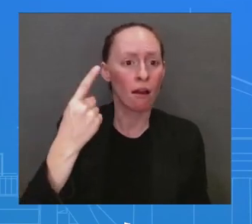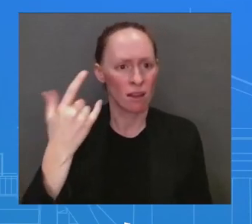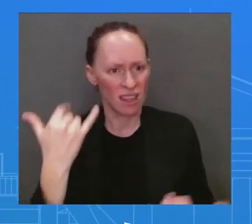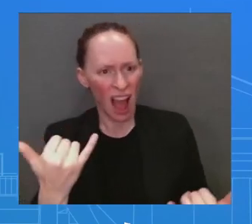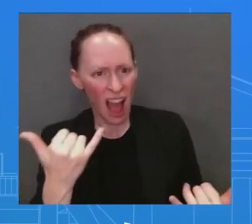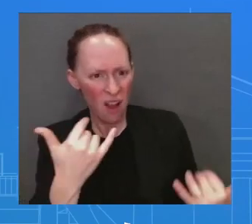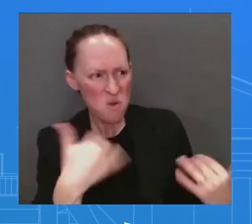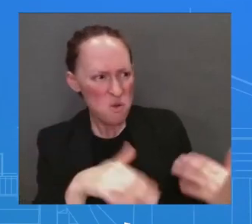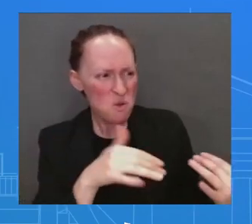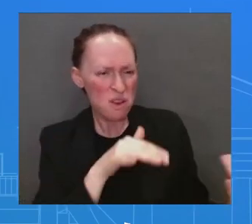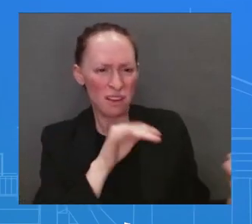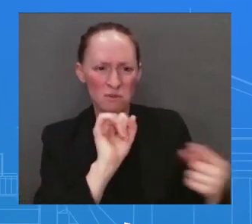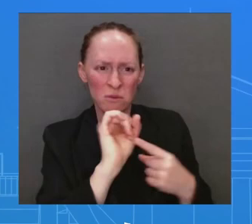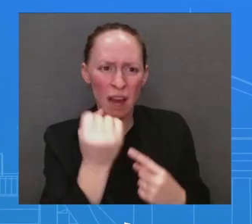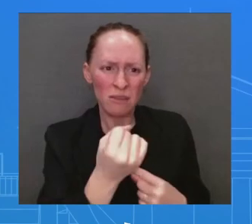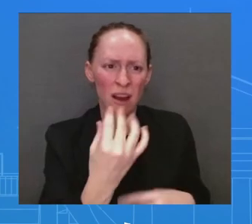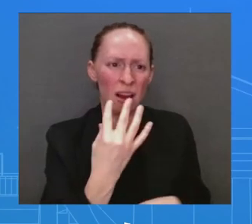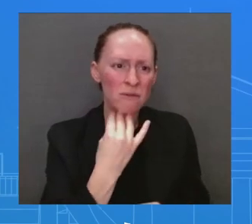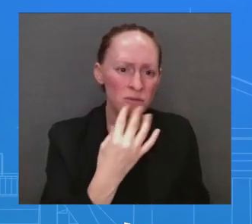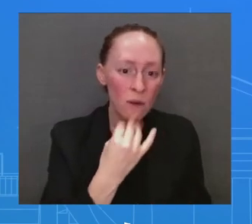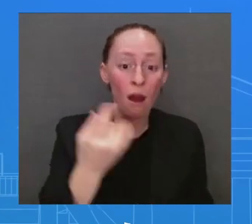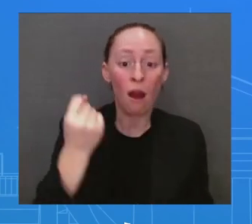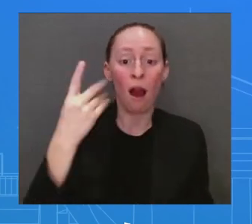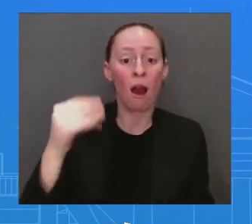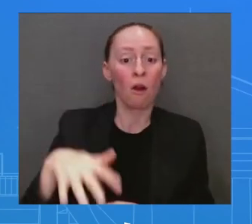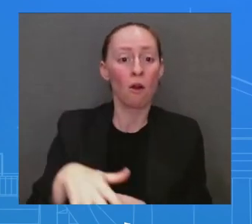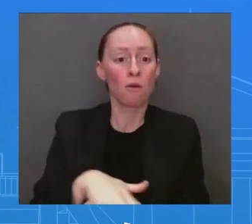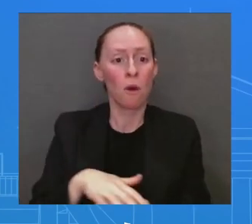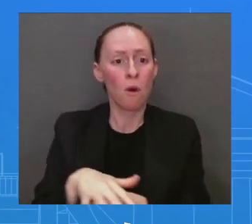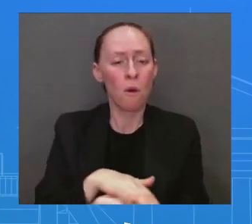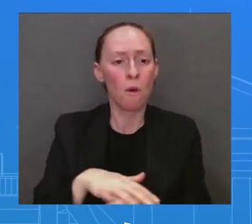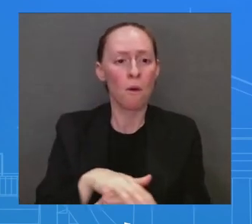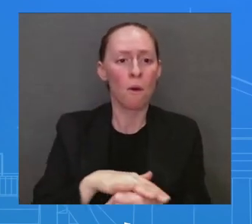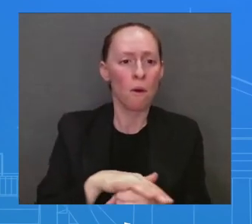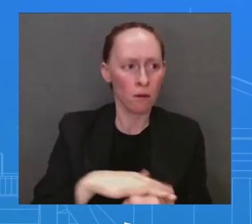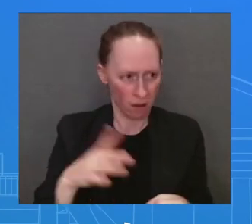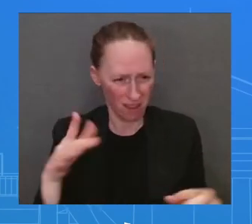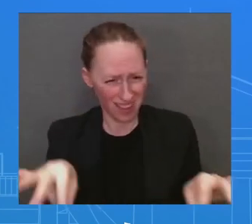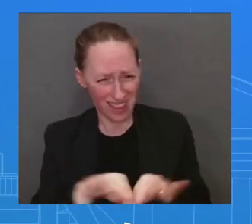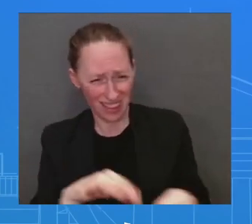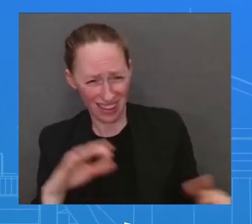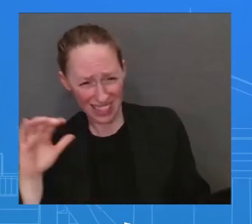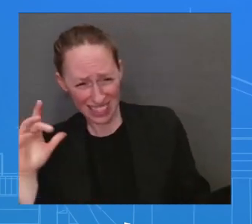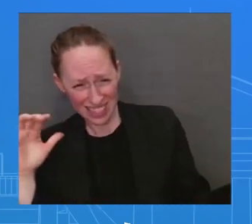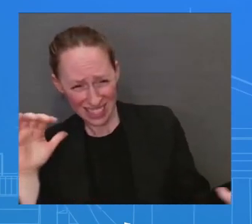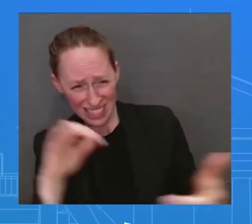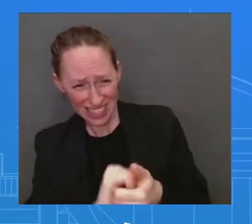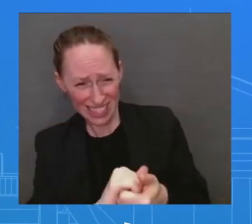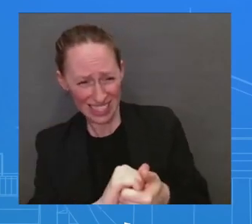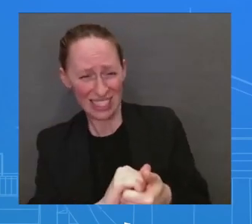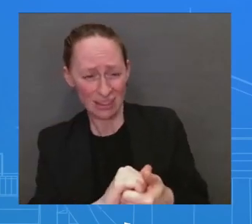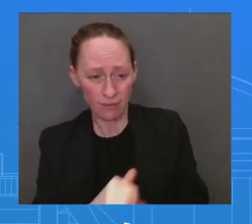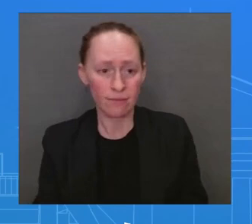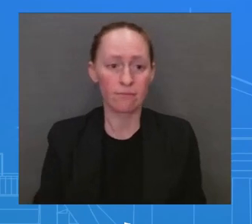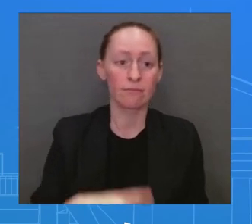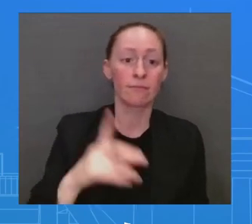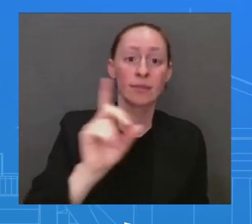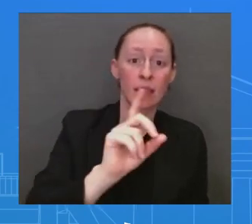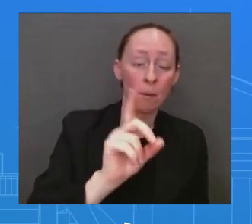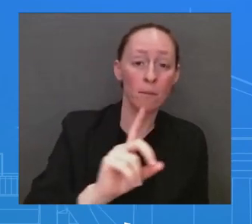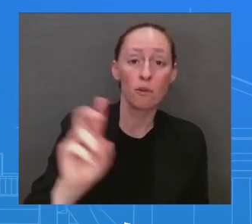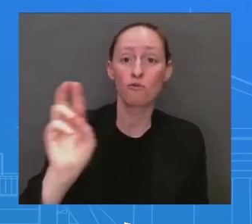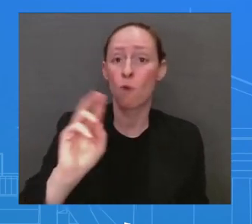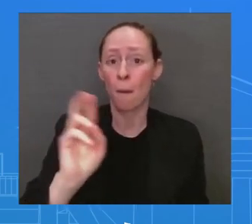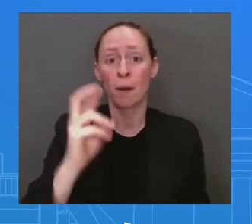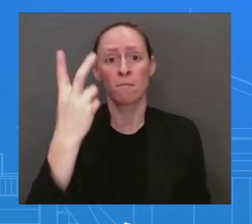in the region. But we also believe there's strong bipartisan support. We've heard it from Mitch McConnell. We've heard it from